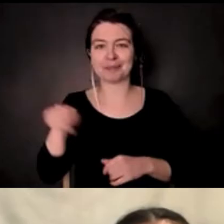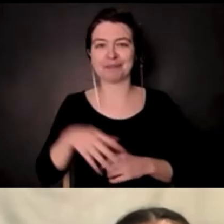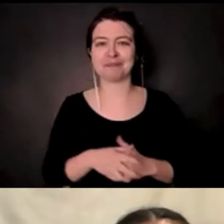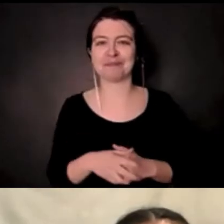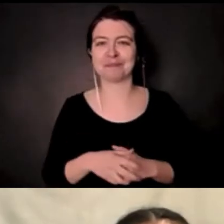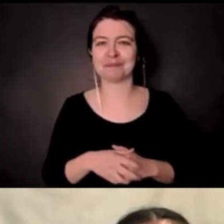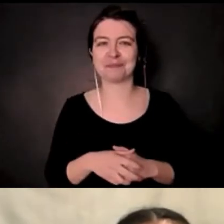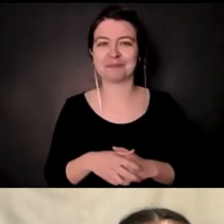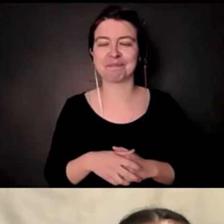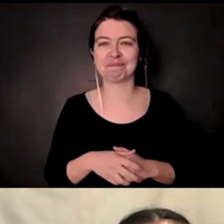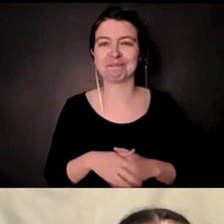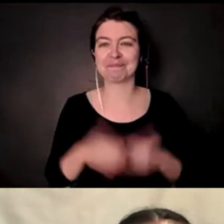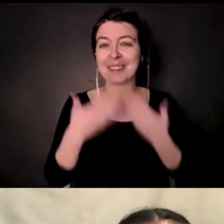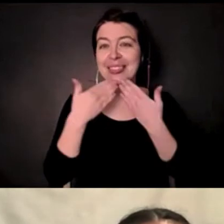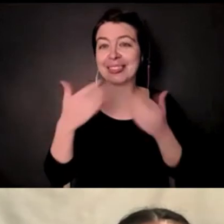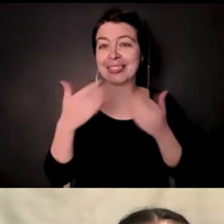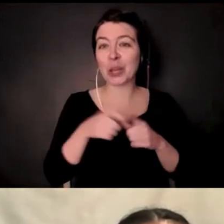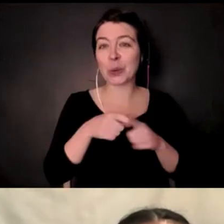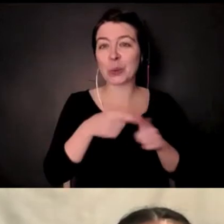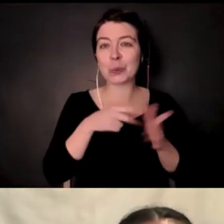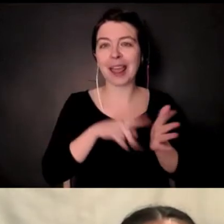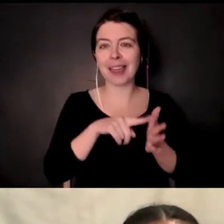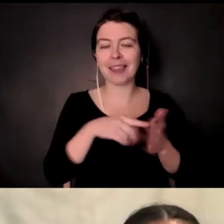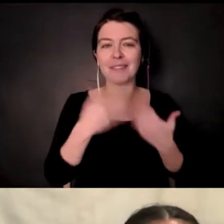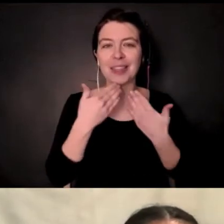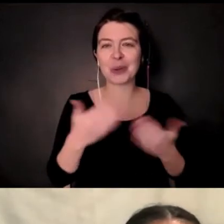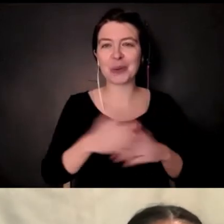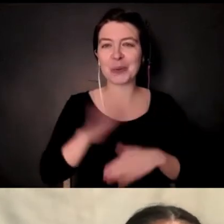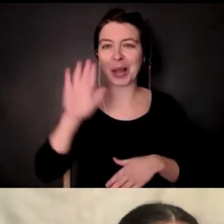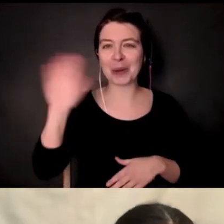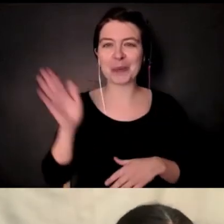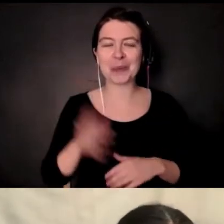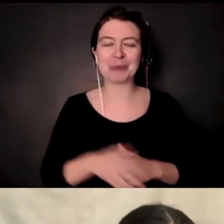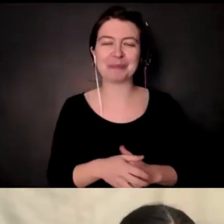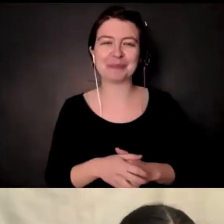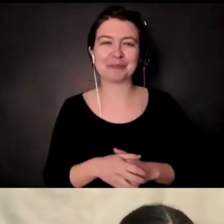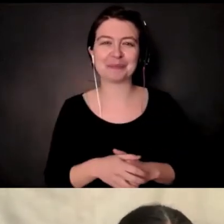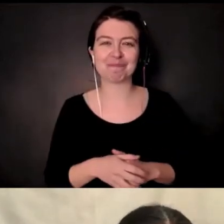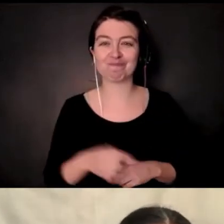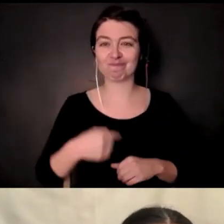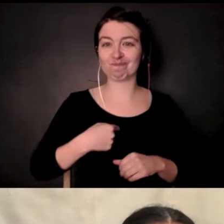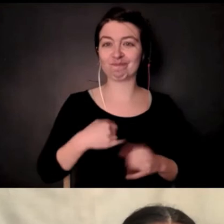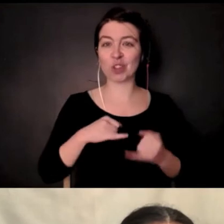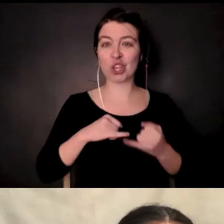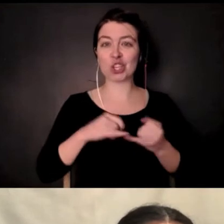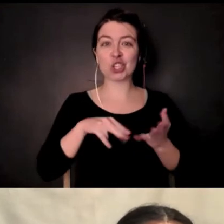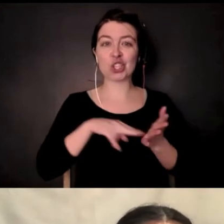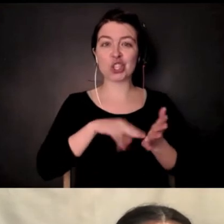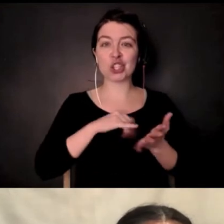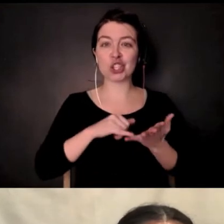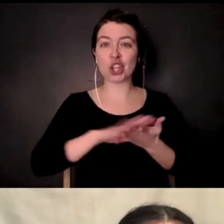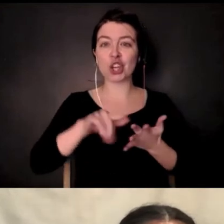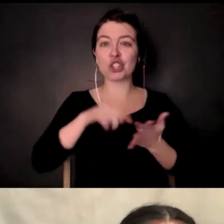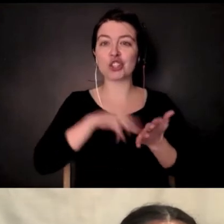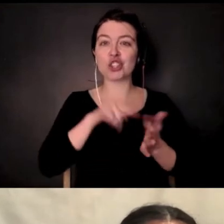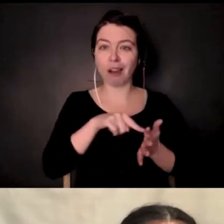Thanks there, Dave. Yeah, hi. I'm Sunshine. I'm the public program coordinator